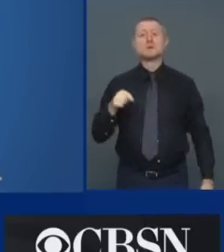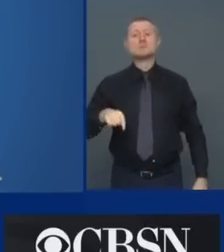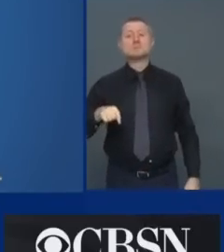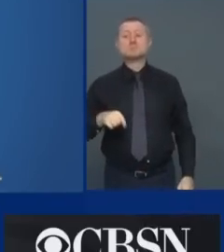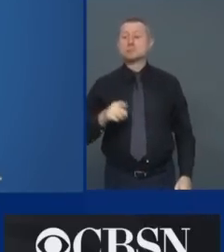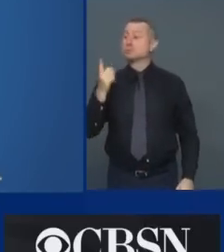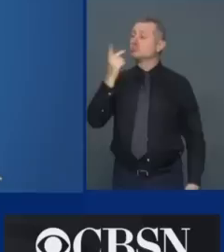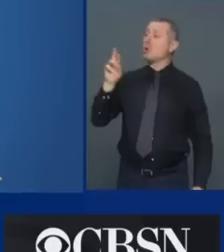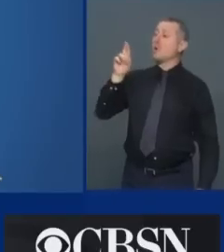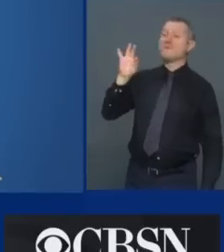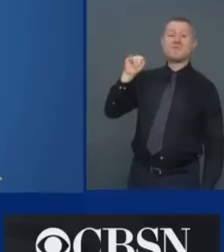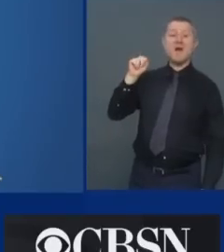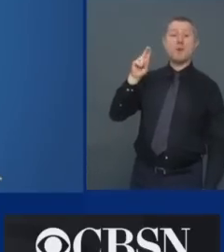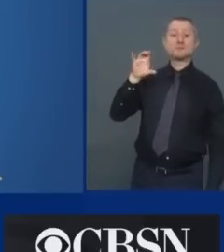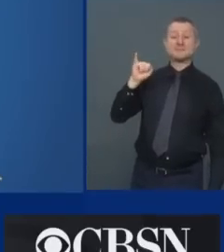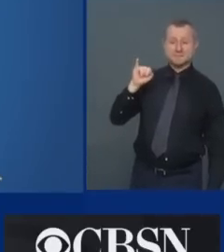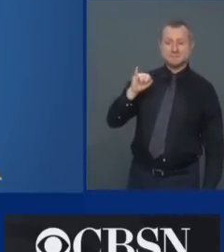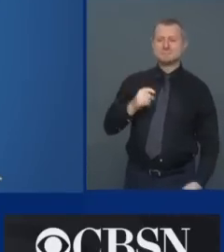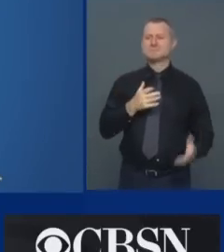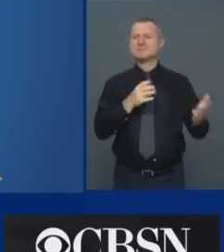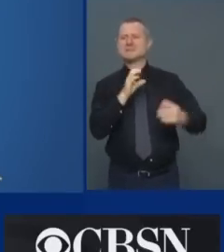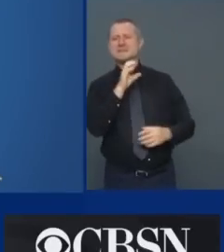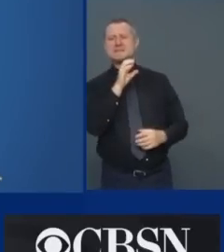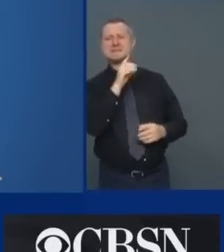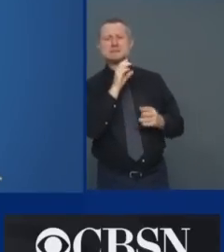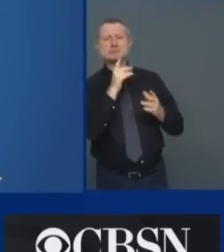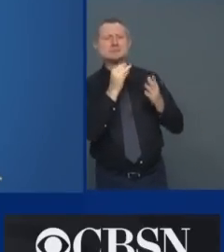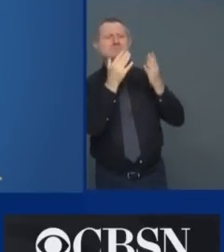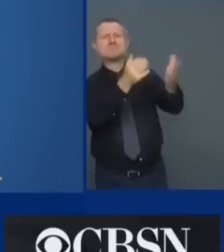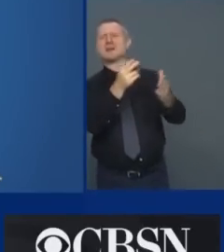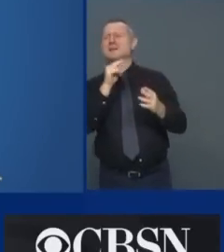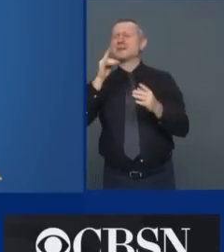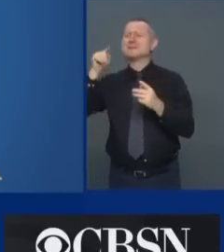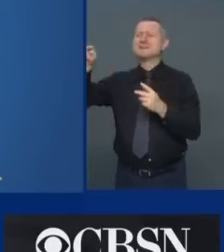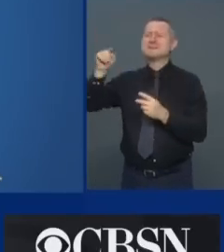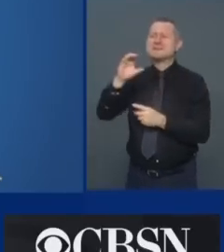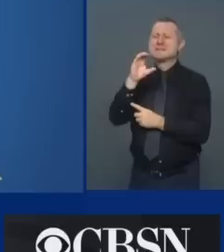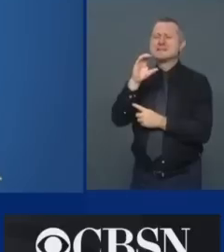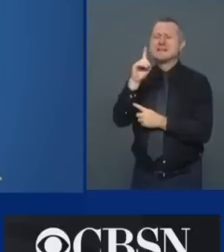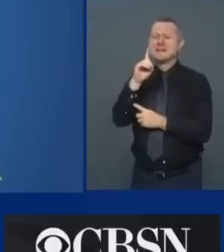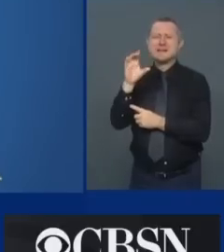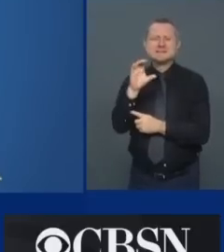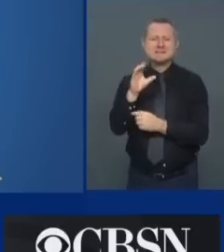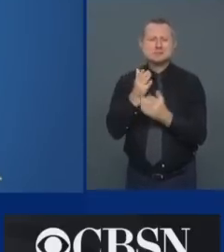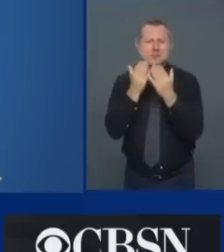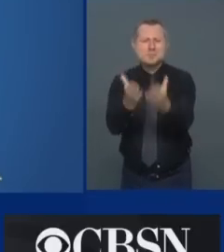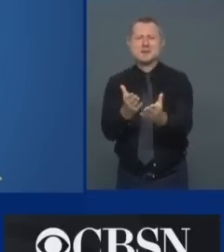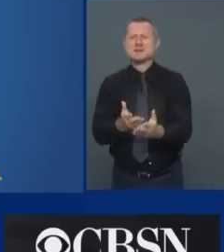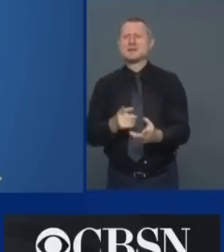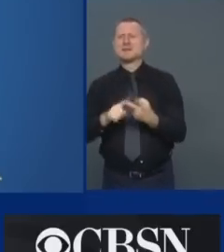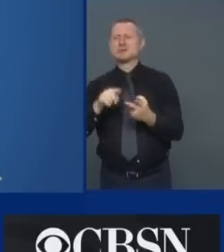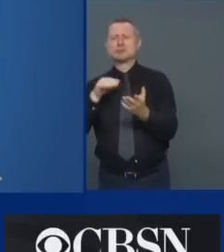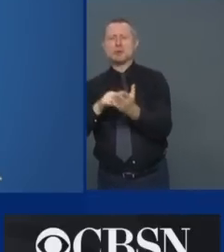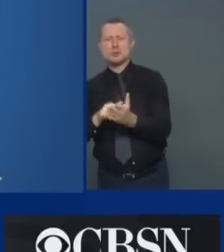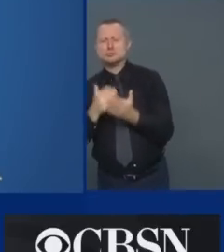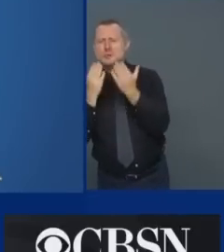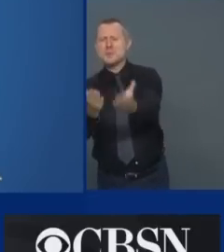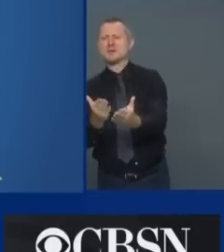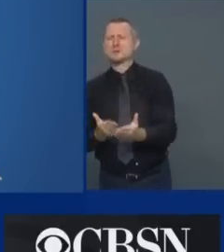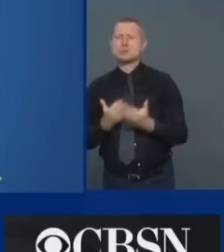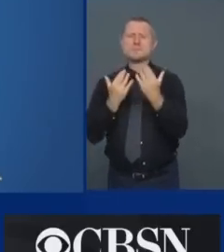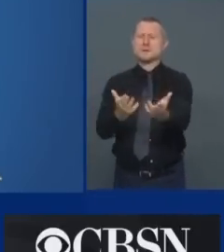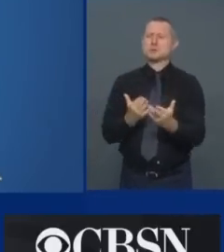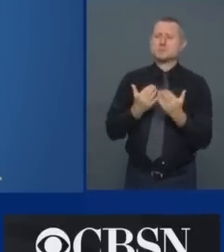it, and every health official recommends it. Now I'm saying, at this point, after everything we went through, it's